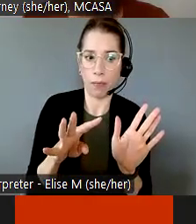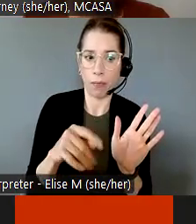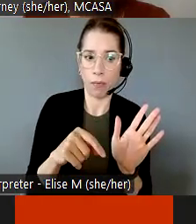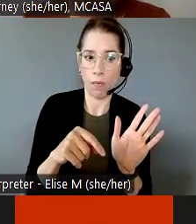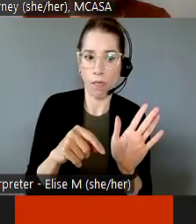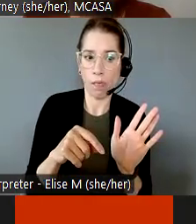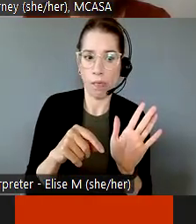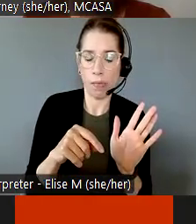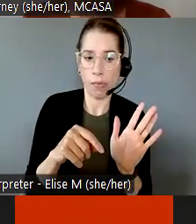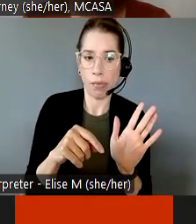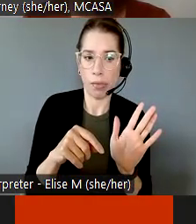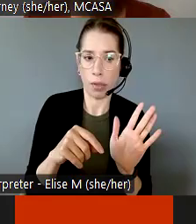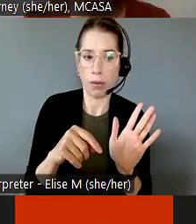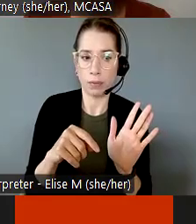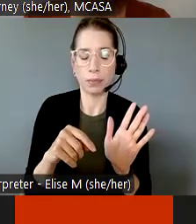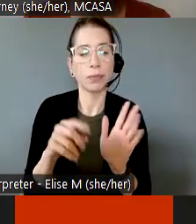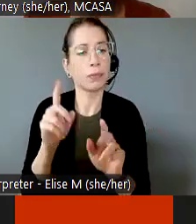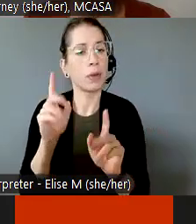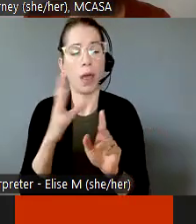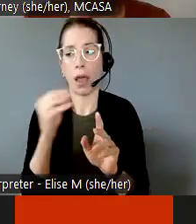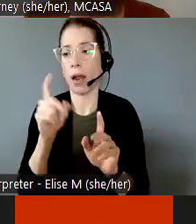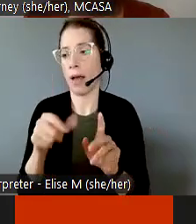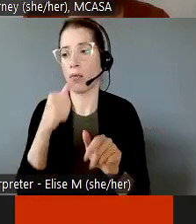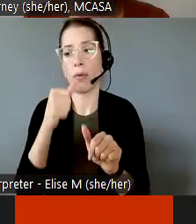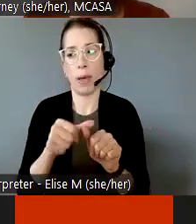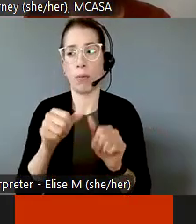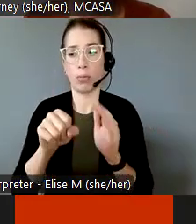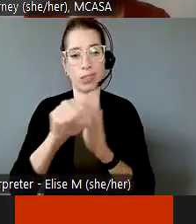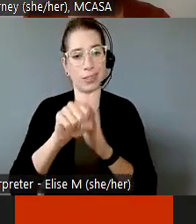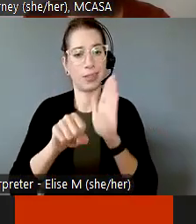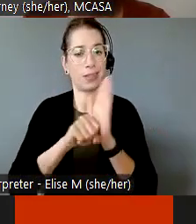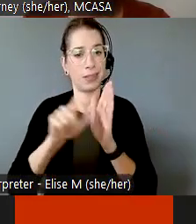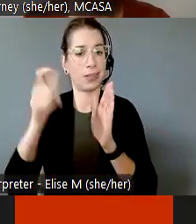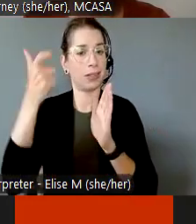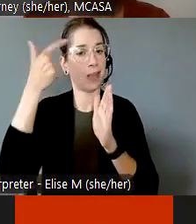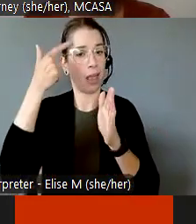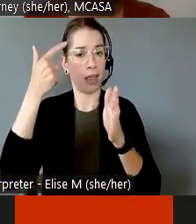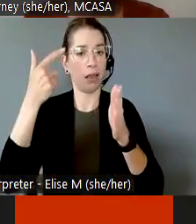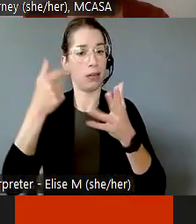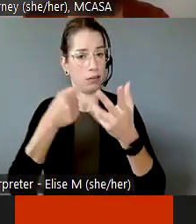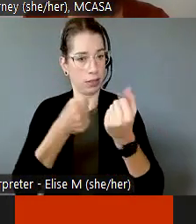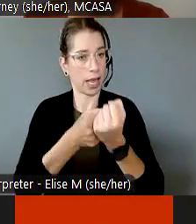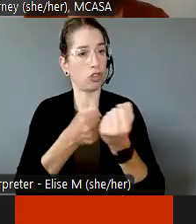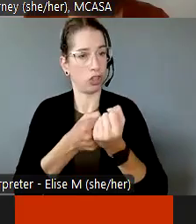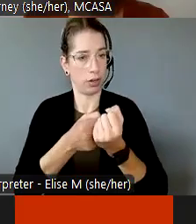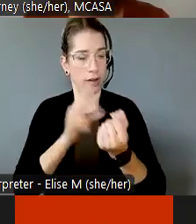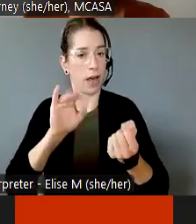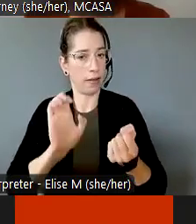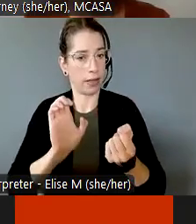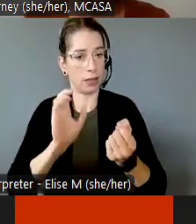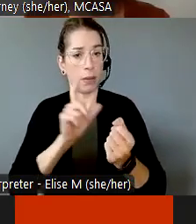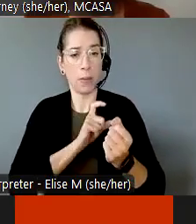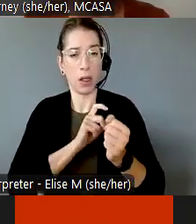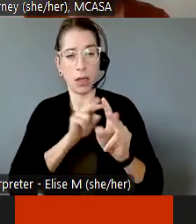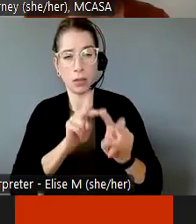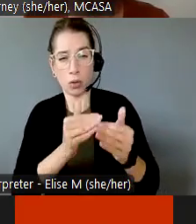And we can't forget the state sanctioned violence, the over policing, the racial profiling, and